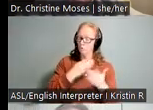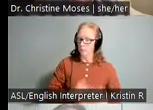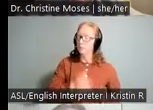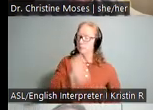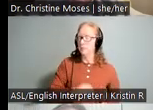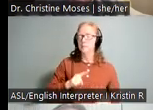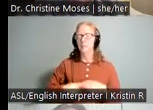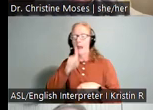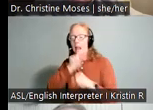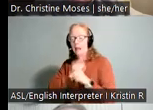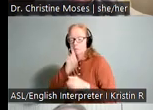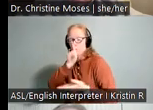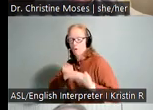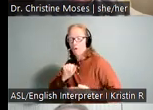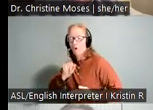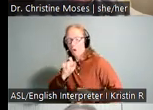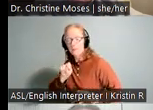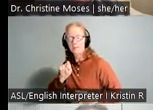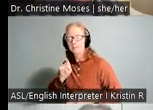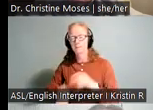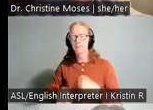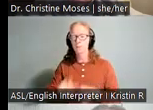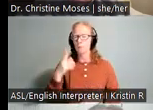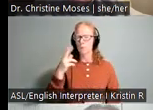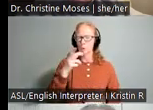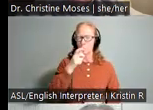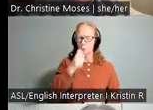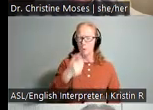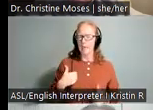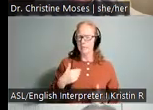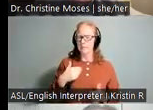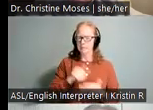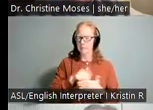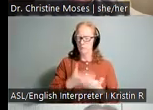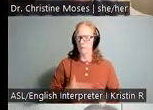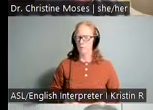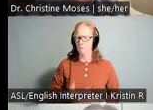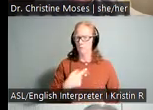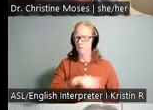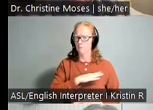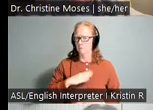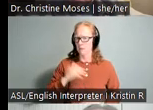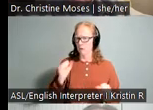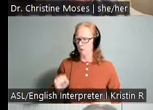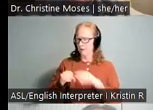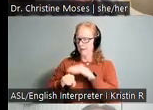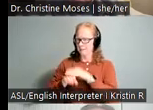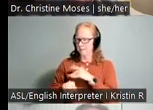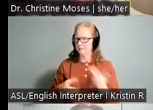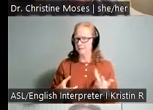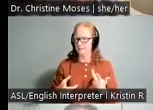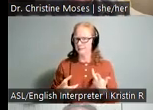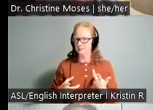read that, I'm not sure who would have those financial auditing records that the board would then have access to, where we were